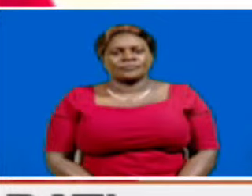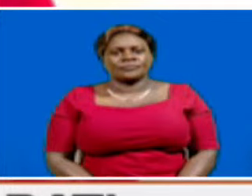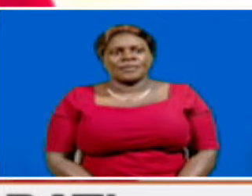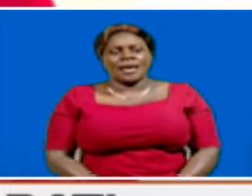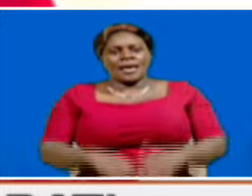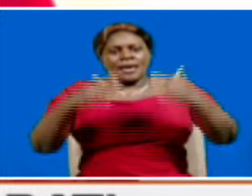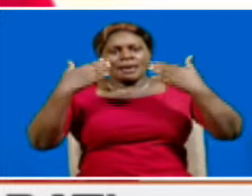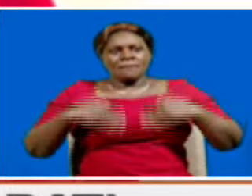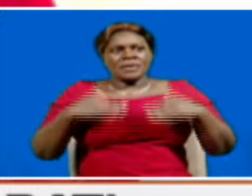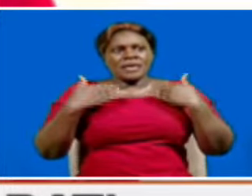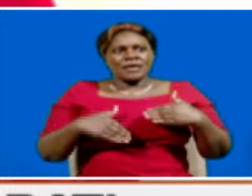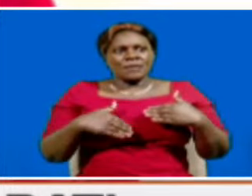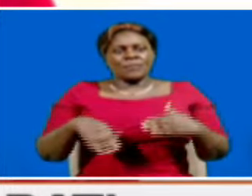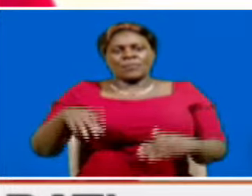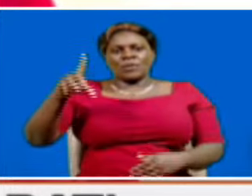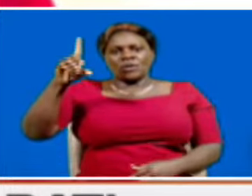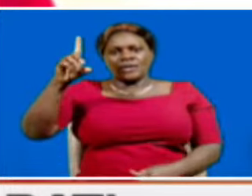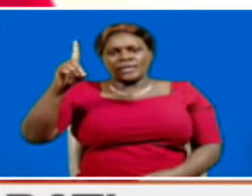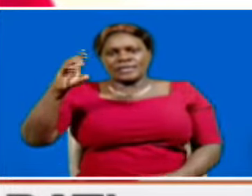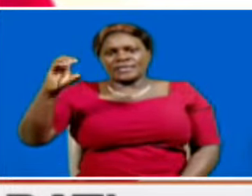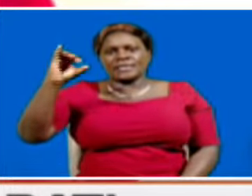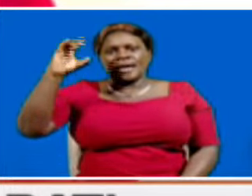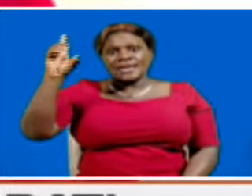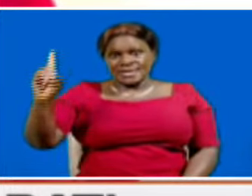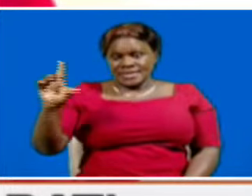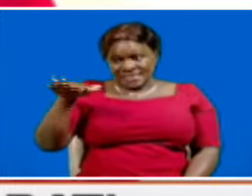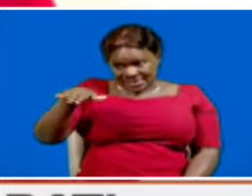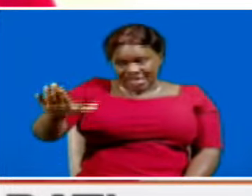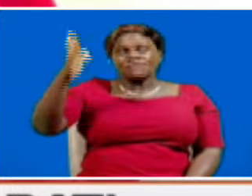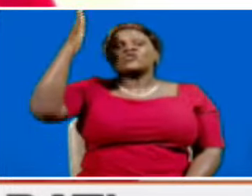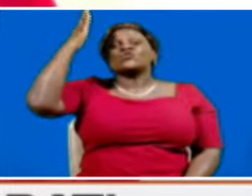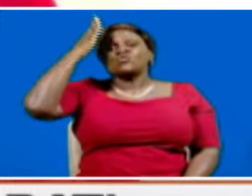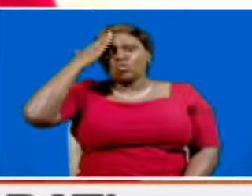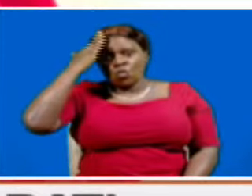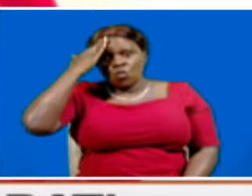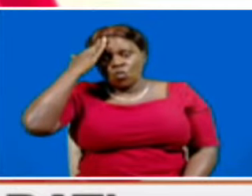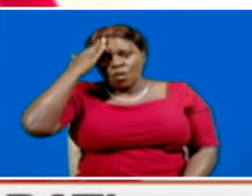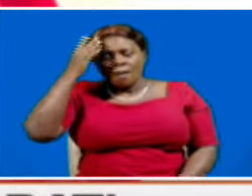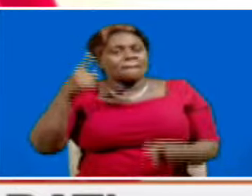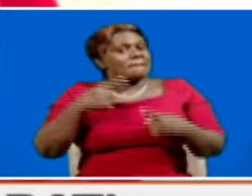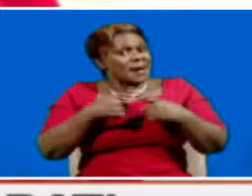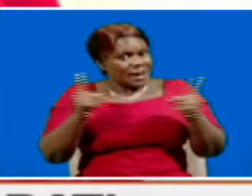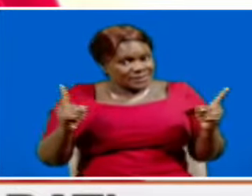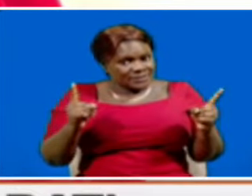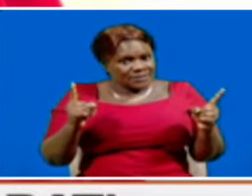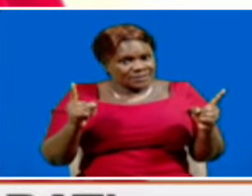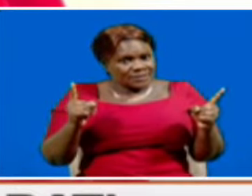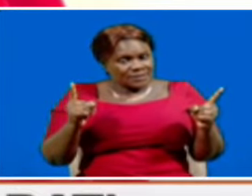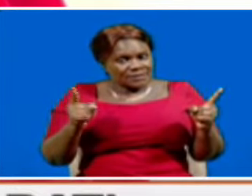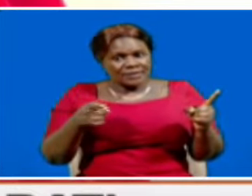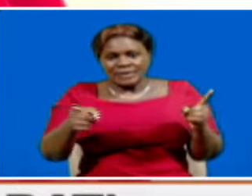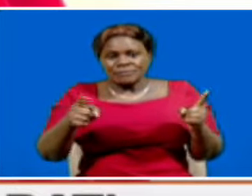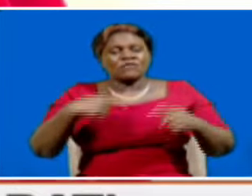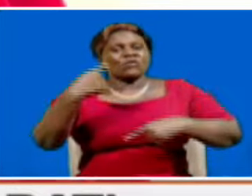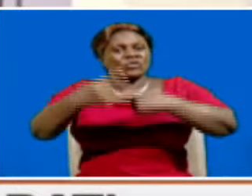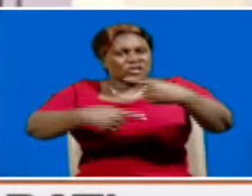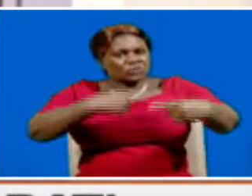The people from the criminal investigation directorate, they know. Yet, things are just going